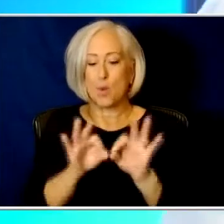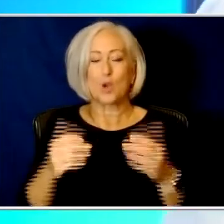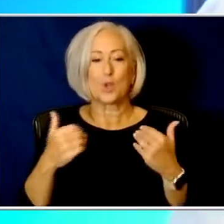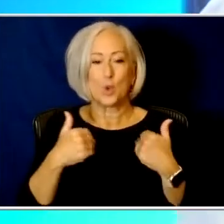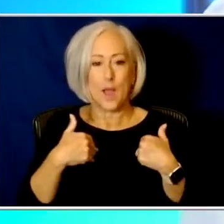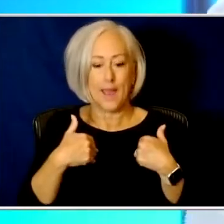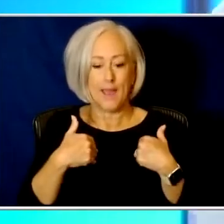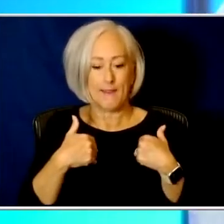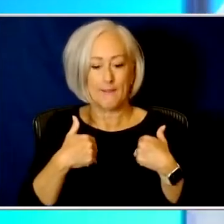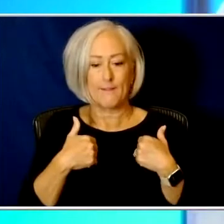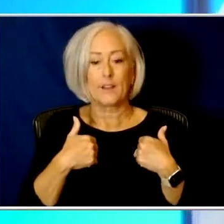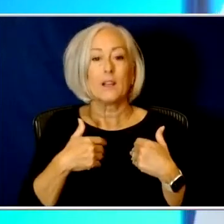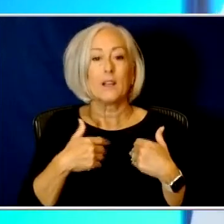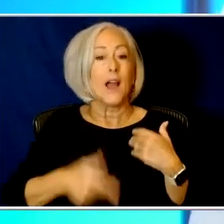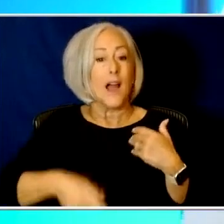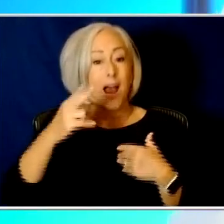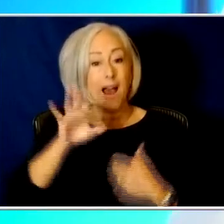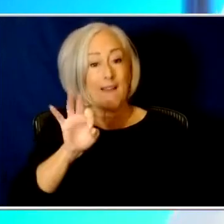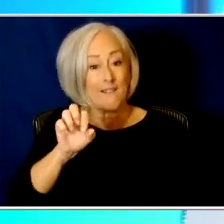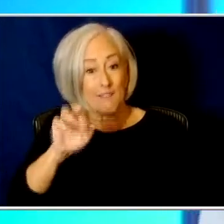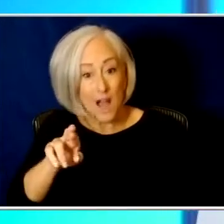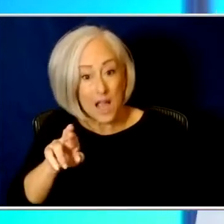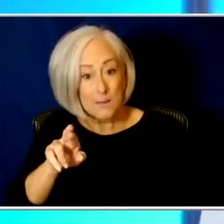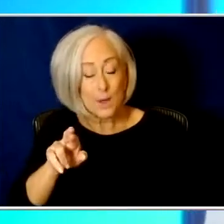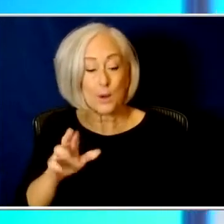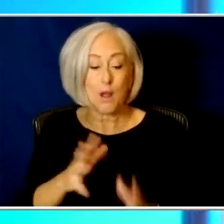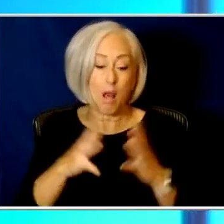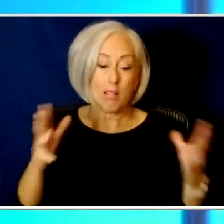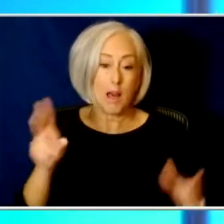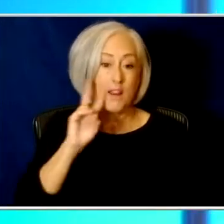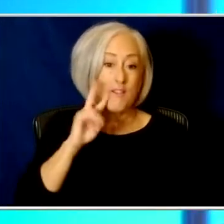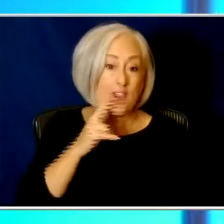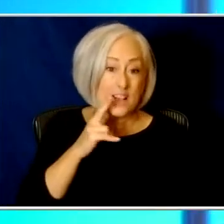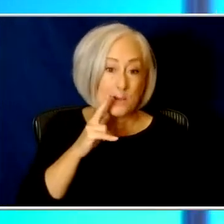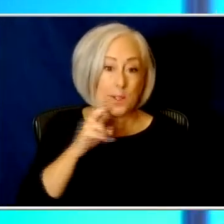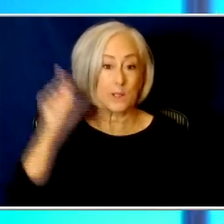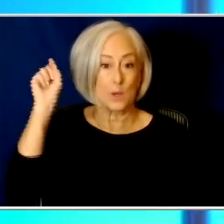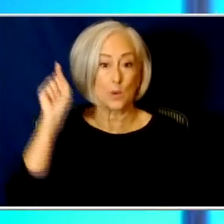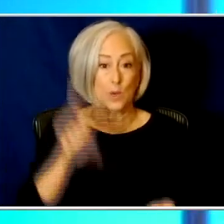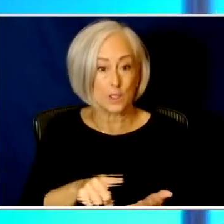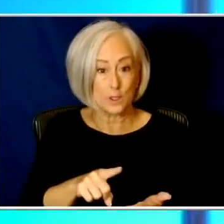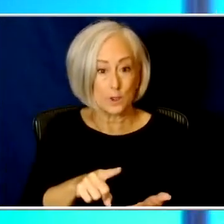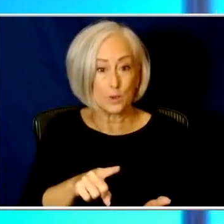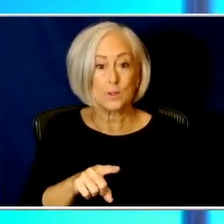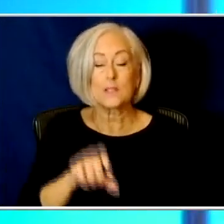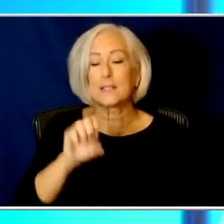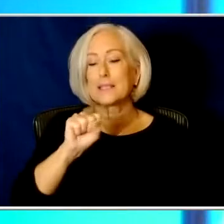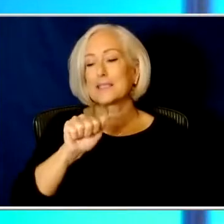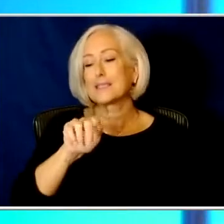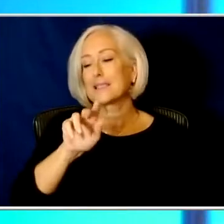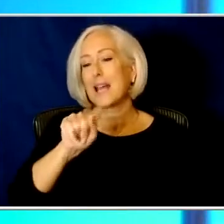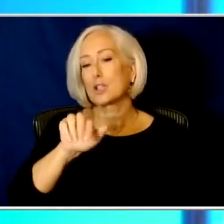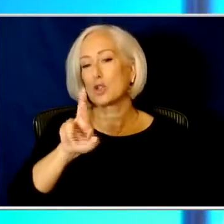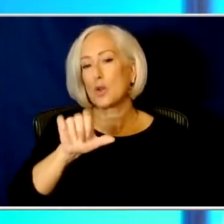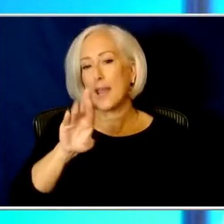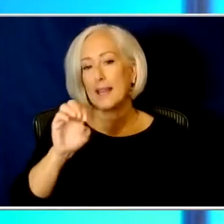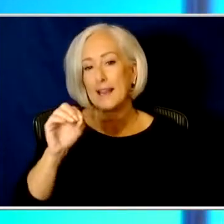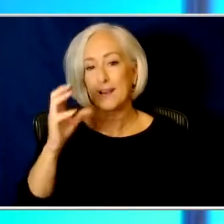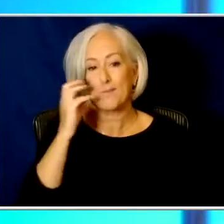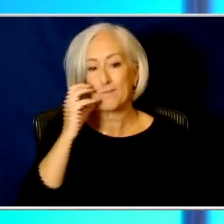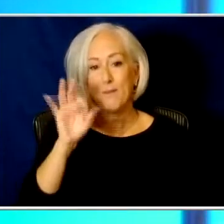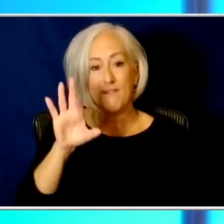eating lots of vegetables, lowering your saturated fat intake, that is also beneficial, because there are lots of studies that have shown